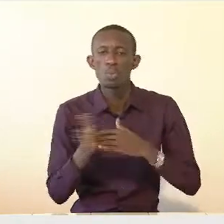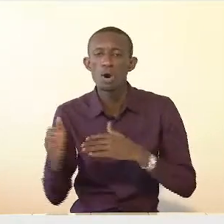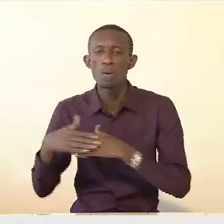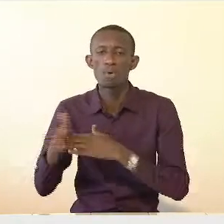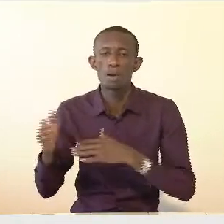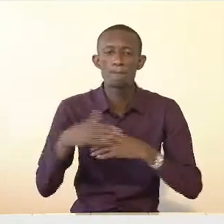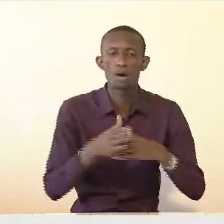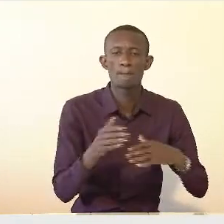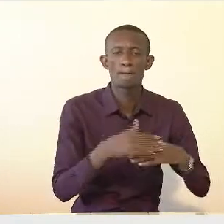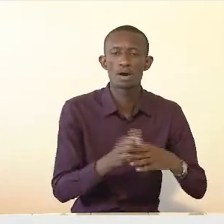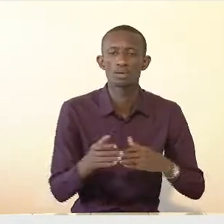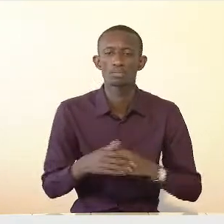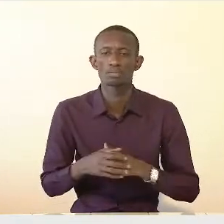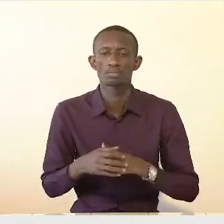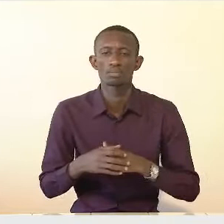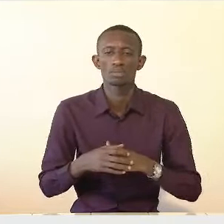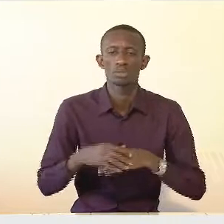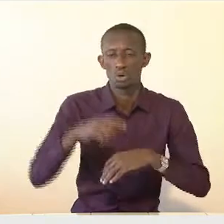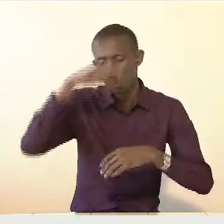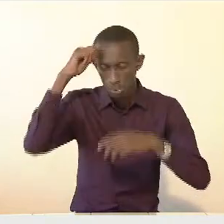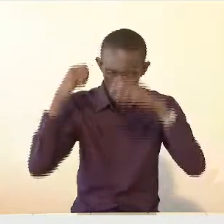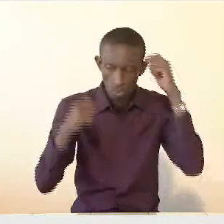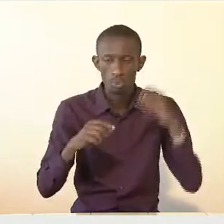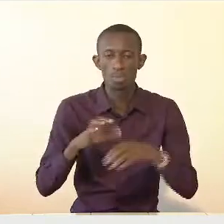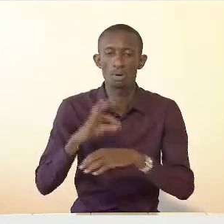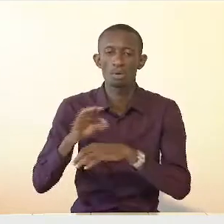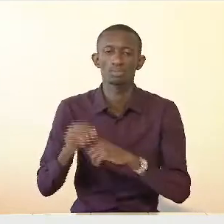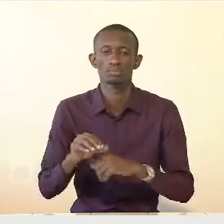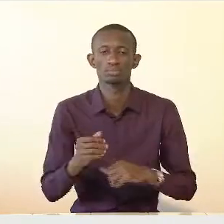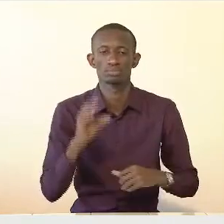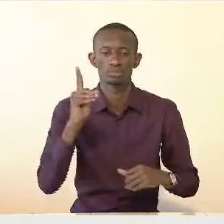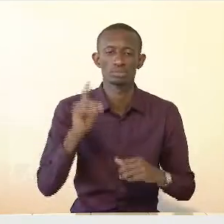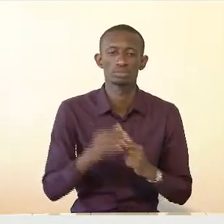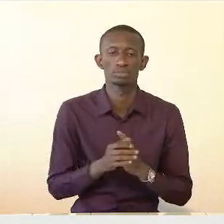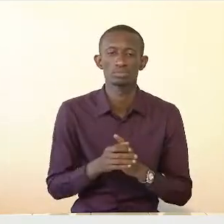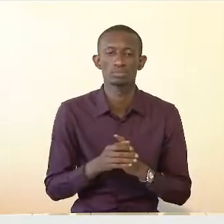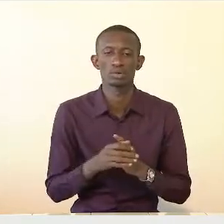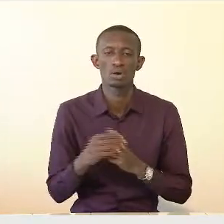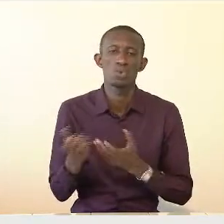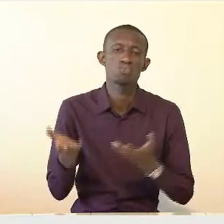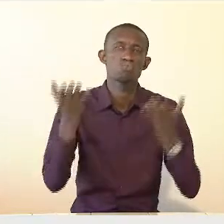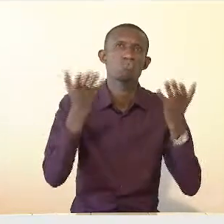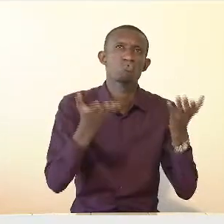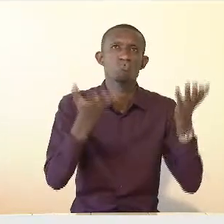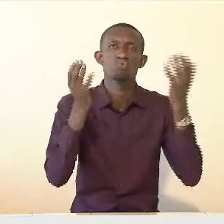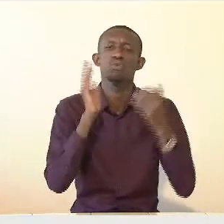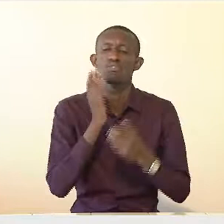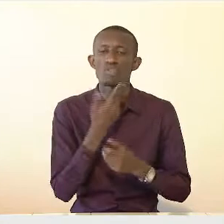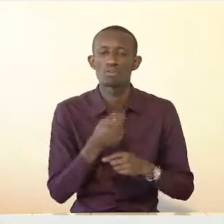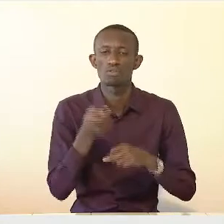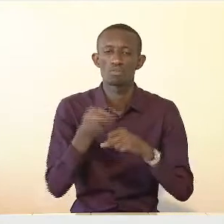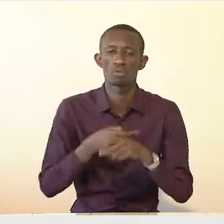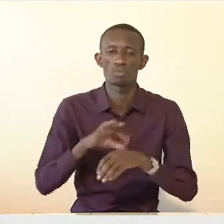of all sweat glands. D, evaporation of water from sebaceous glands. Number